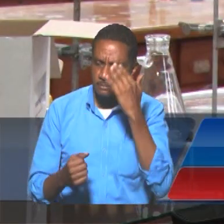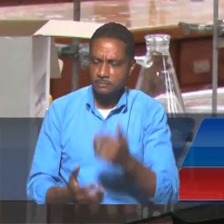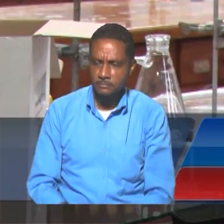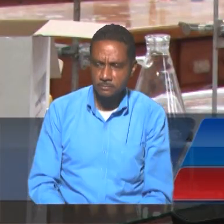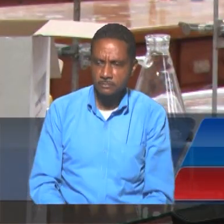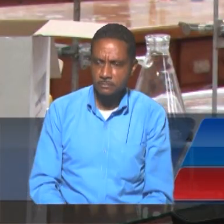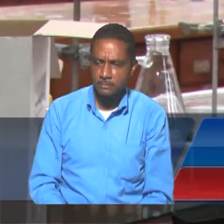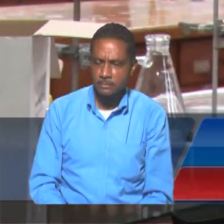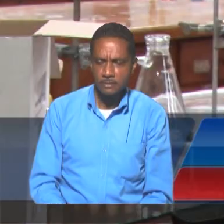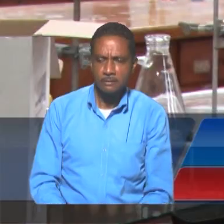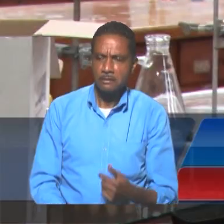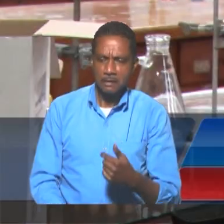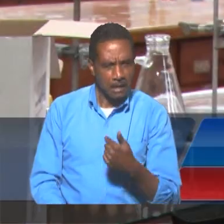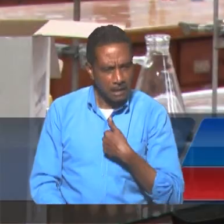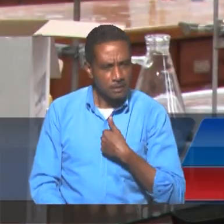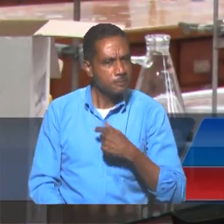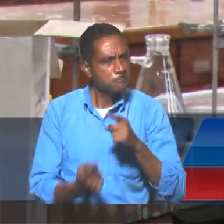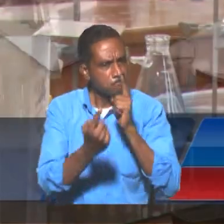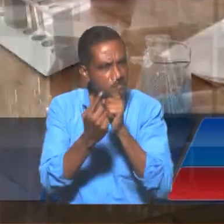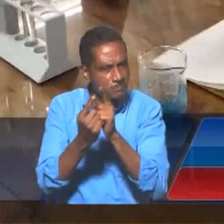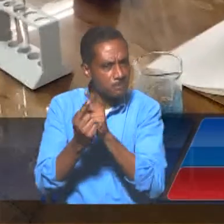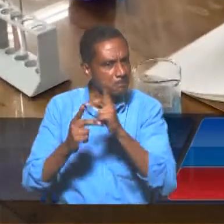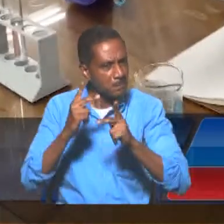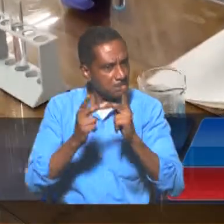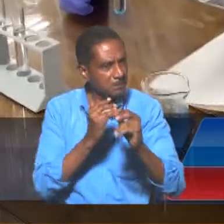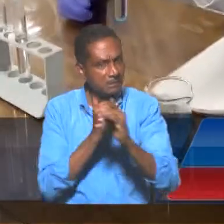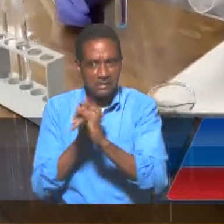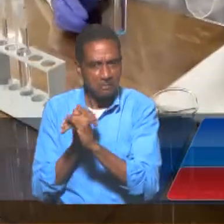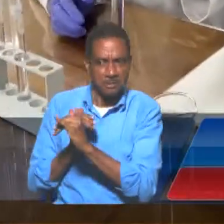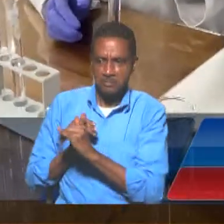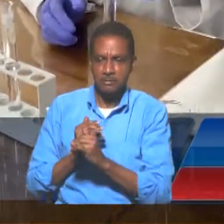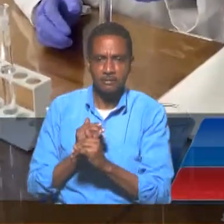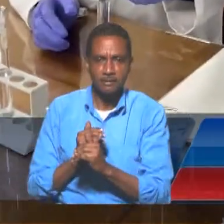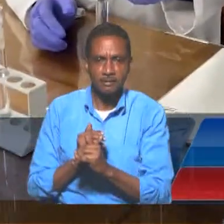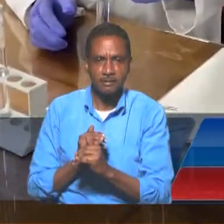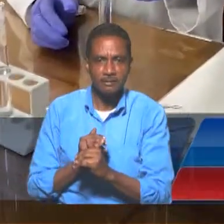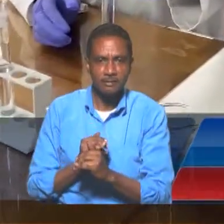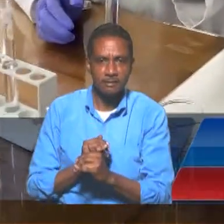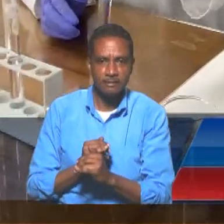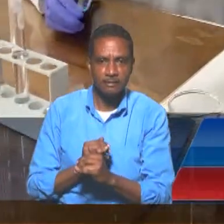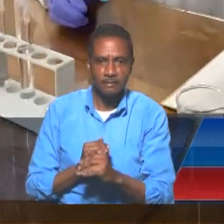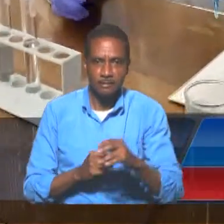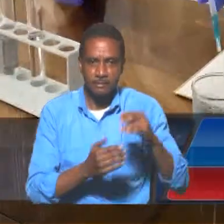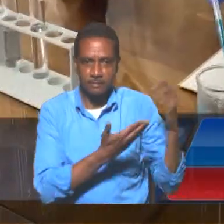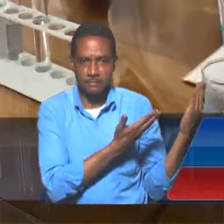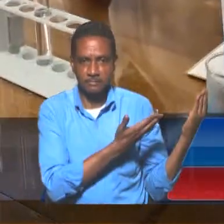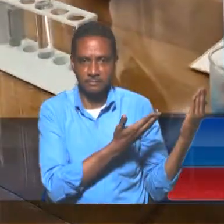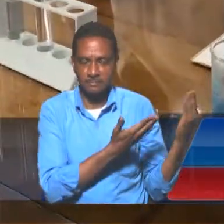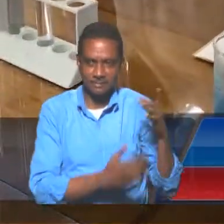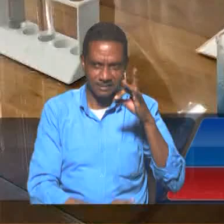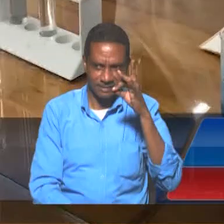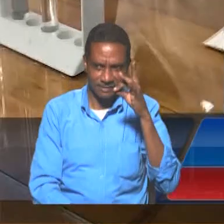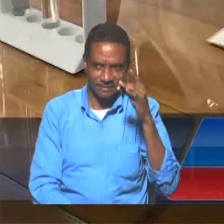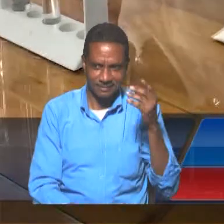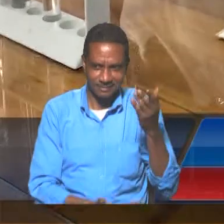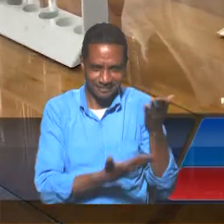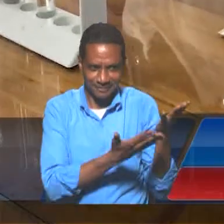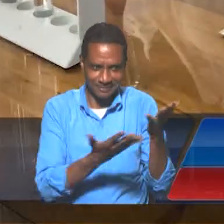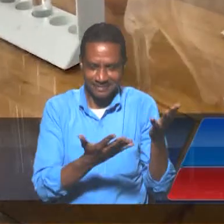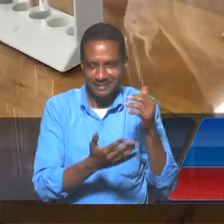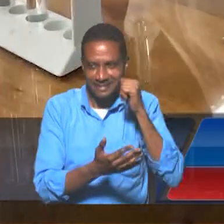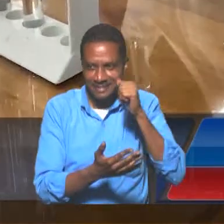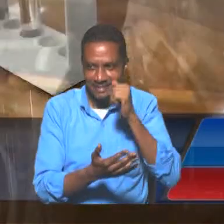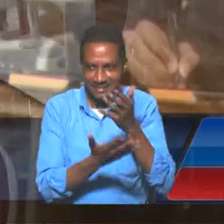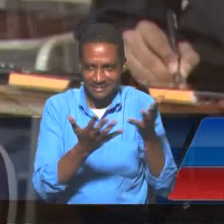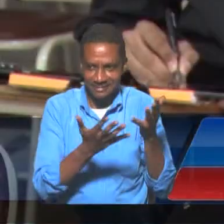right? I'm the best, and I met people just like me. 18-year-old Valini Harryram and recent graduate of Lakshmi Girls Hindu College